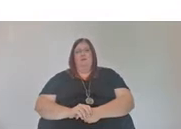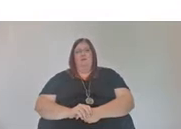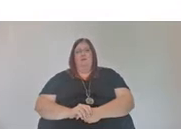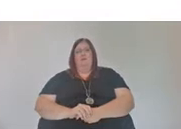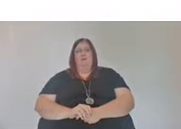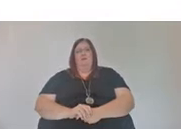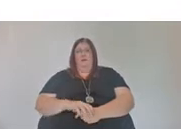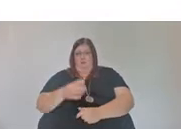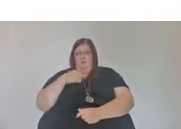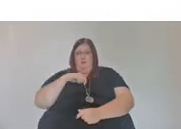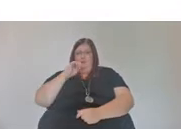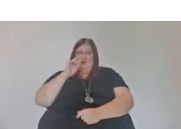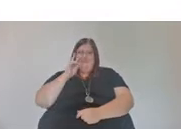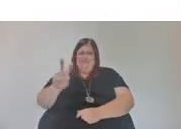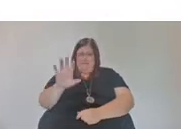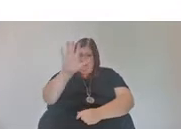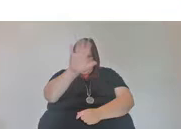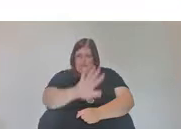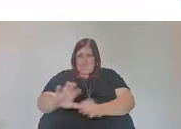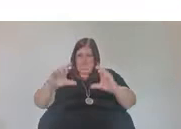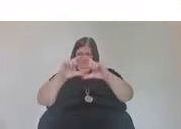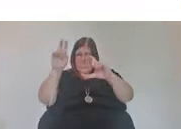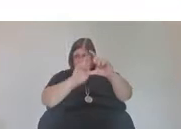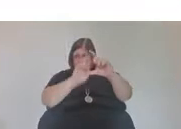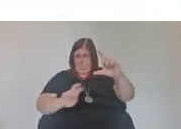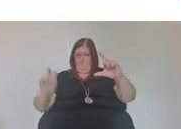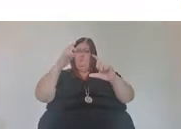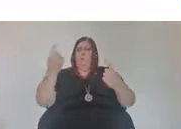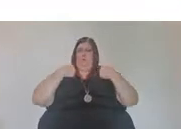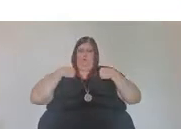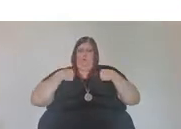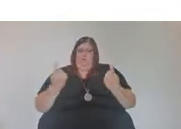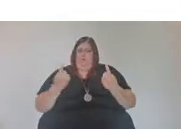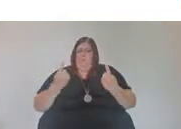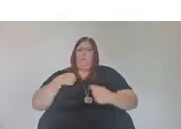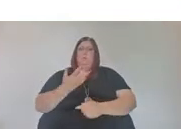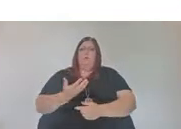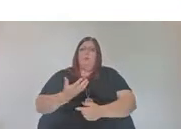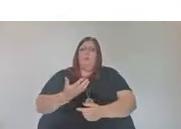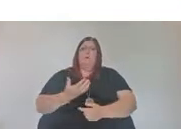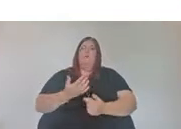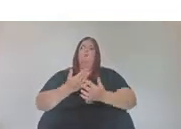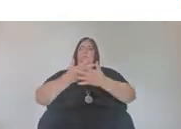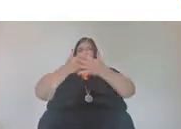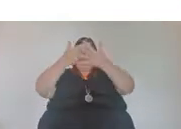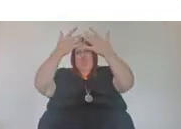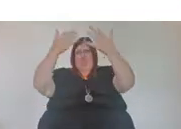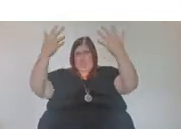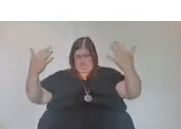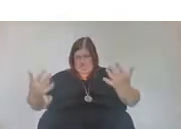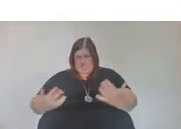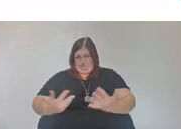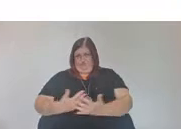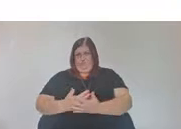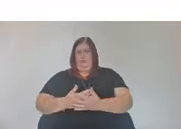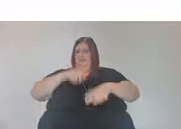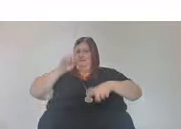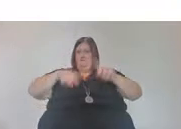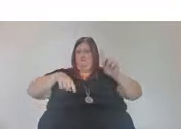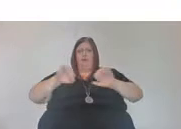So you'll see in the diagram who we are. We are a very varied and diverse group